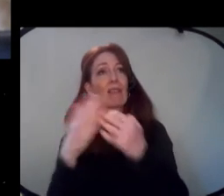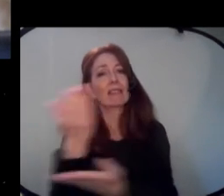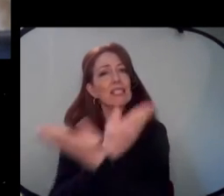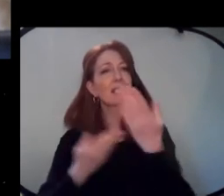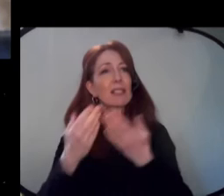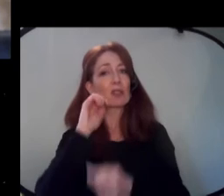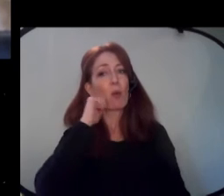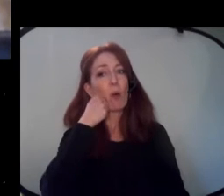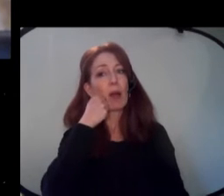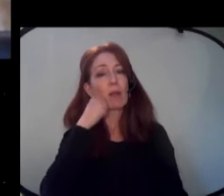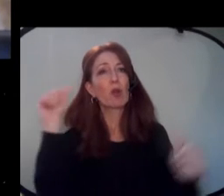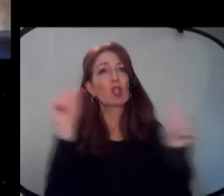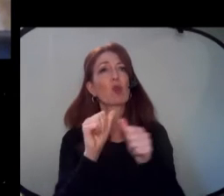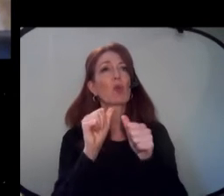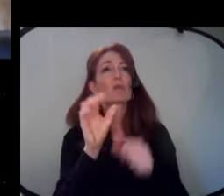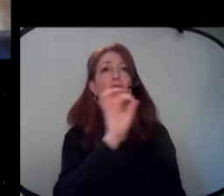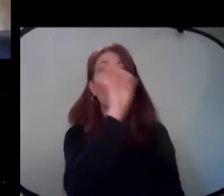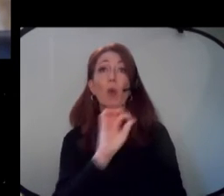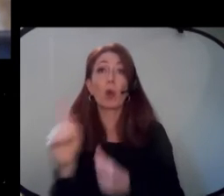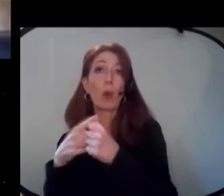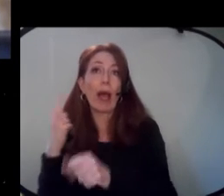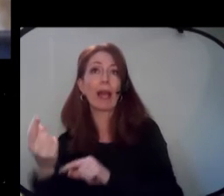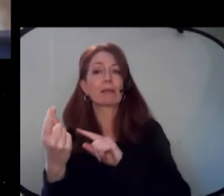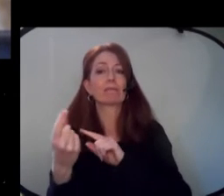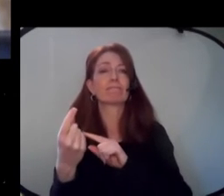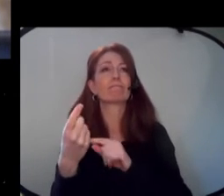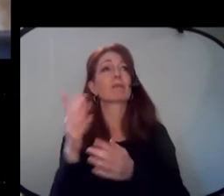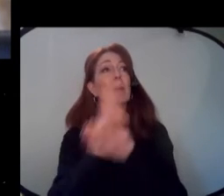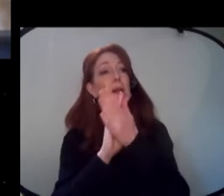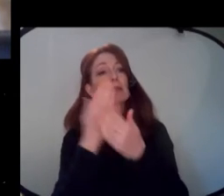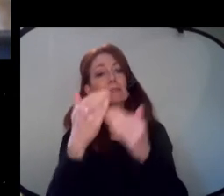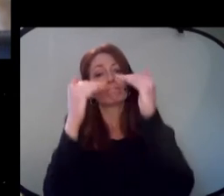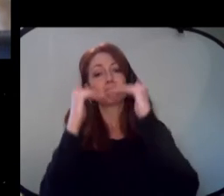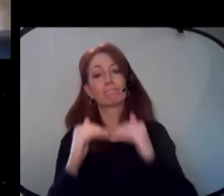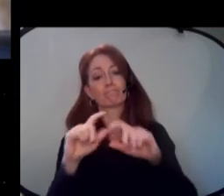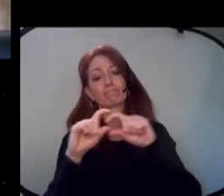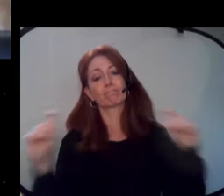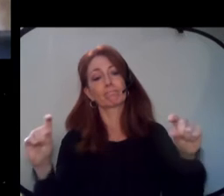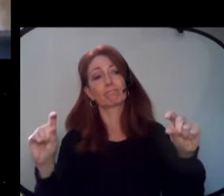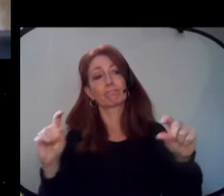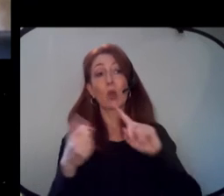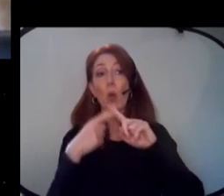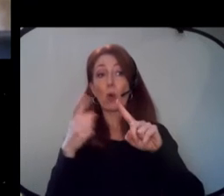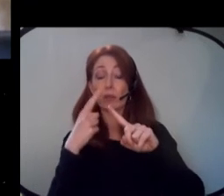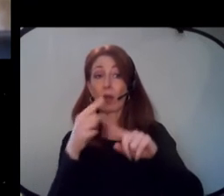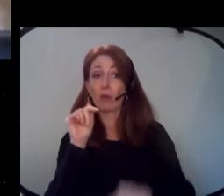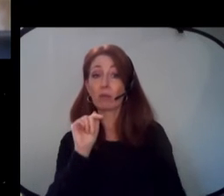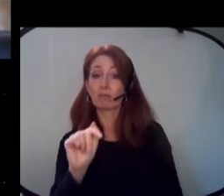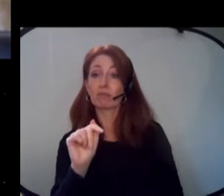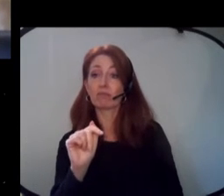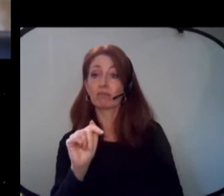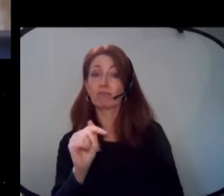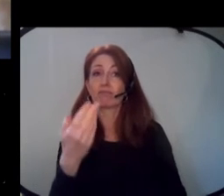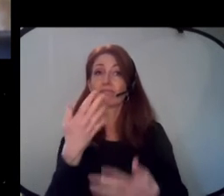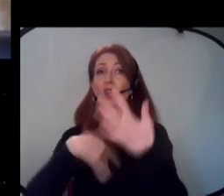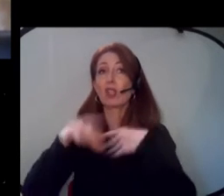short audience Q&A. Please do submit your questions using the box below the video. Also below the video are social media links